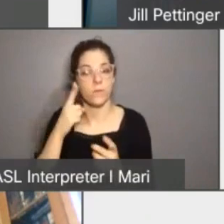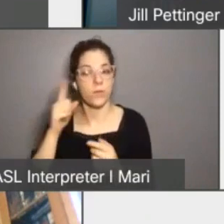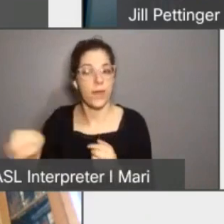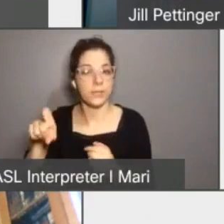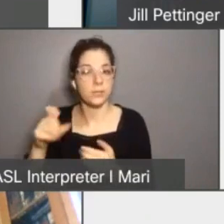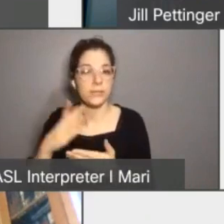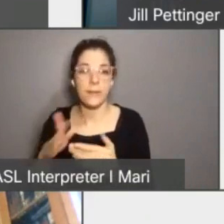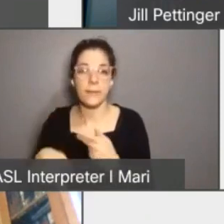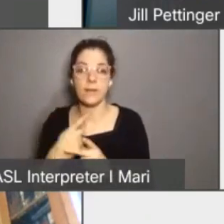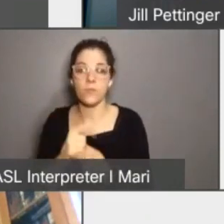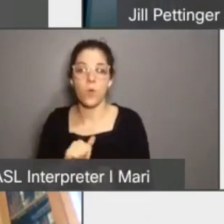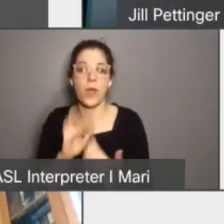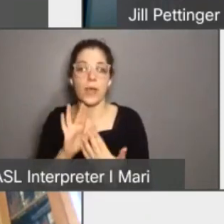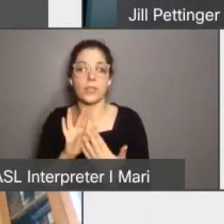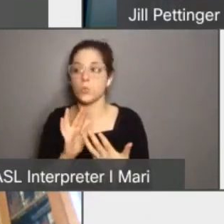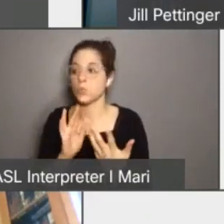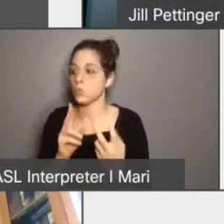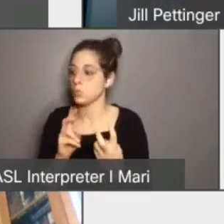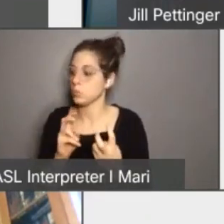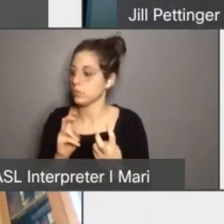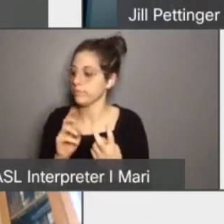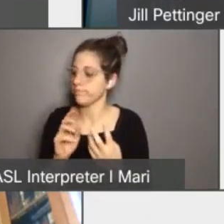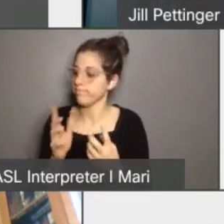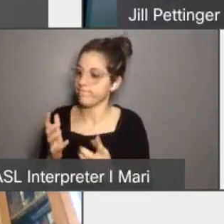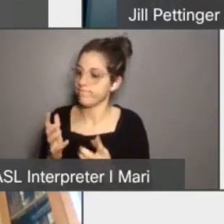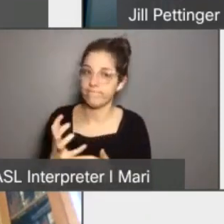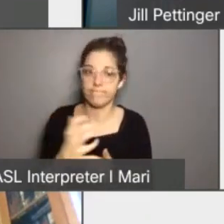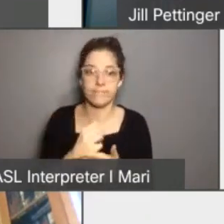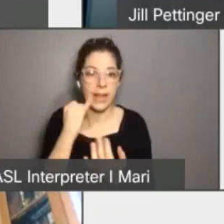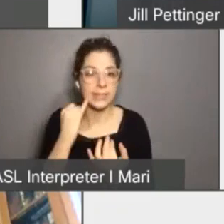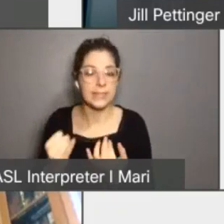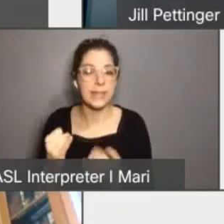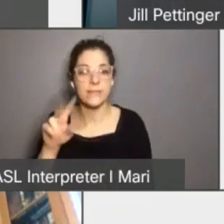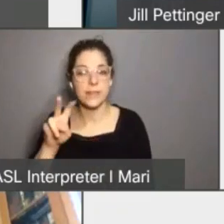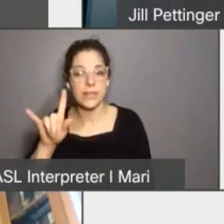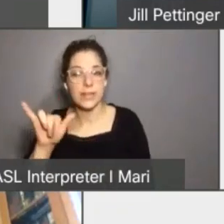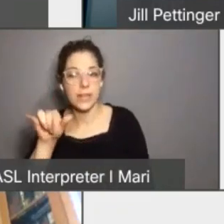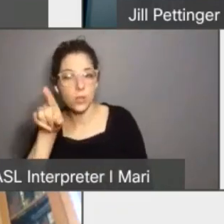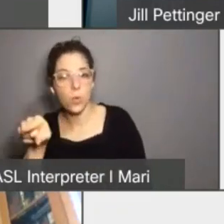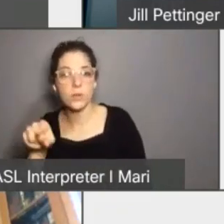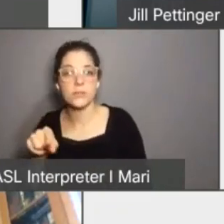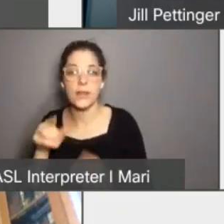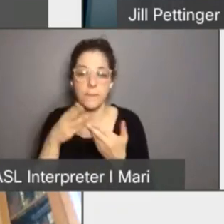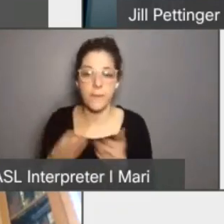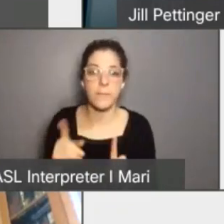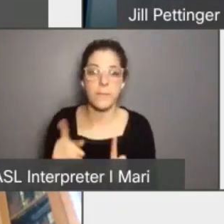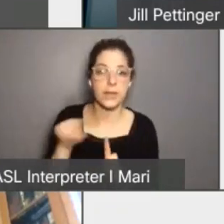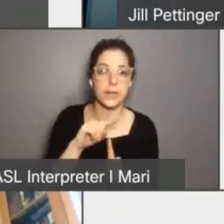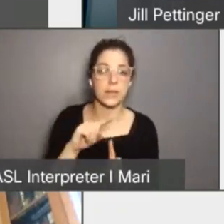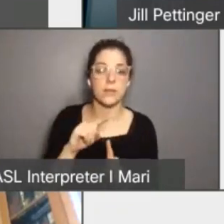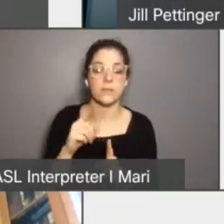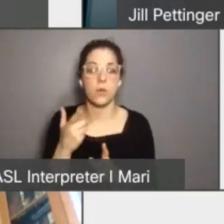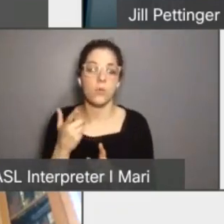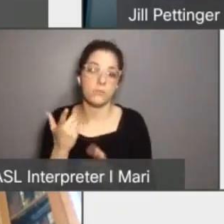some sort of a way to solicit ideas, Vicki, such as yours and others from the public, so that